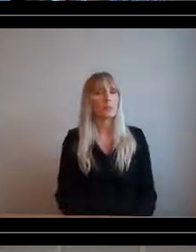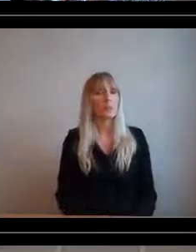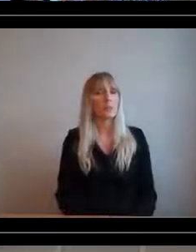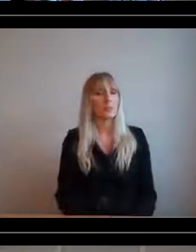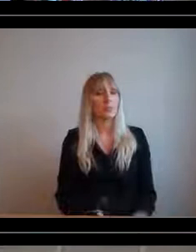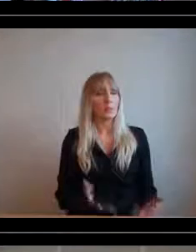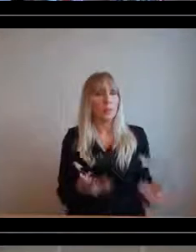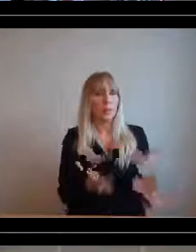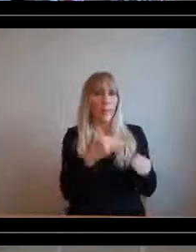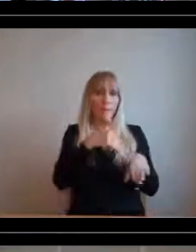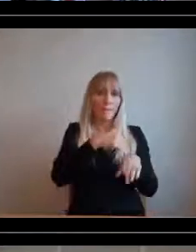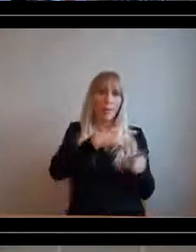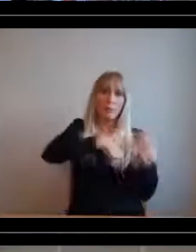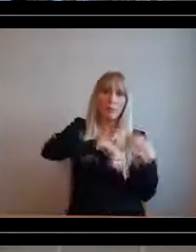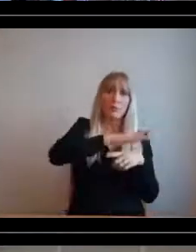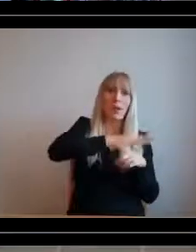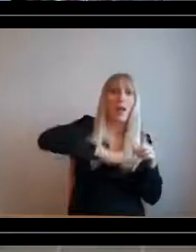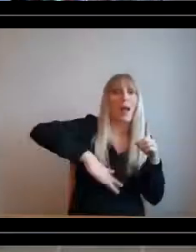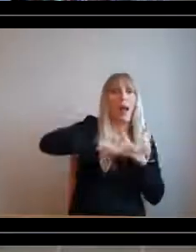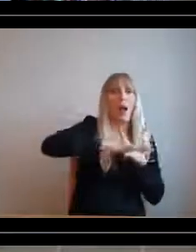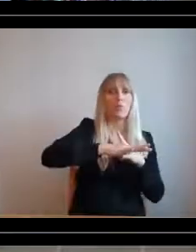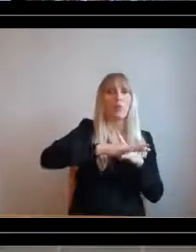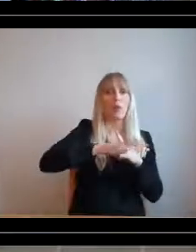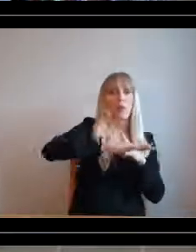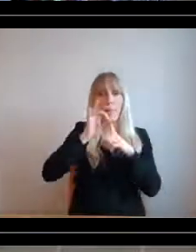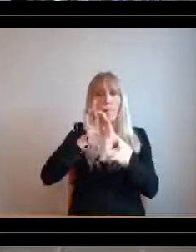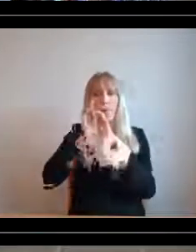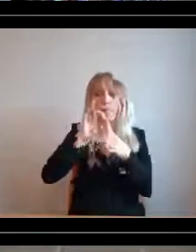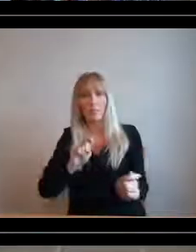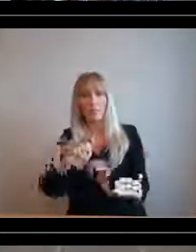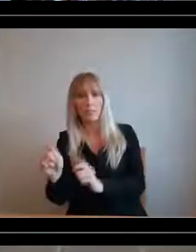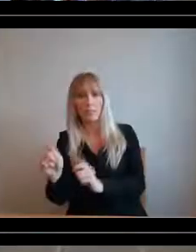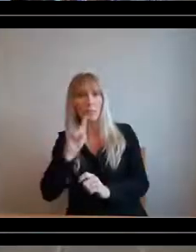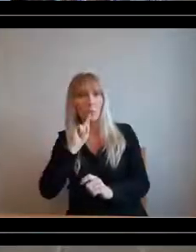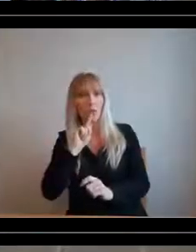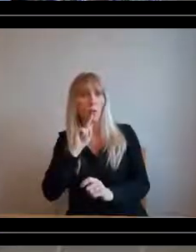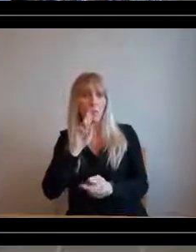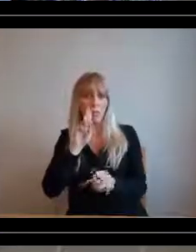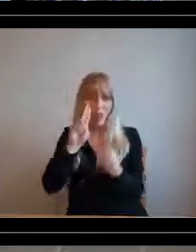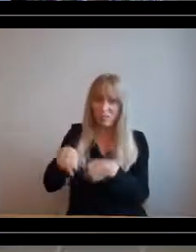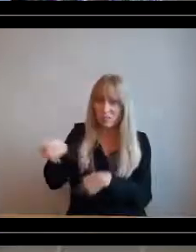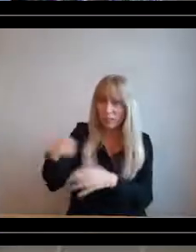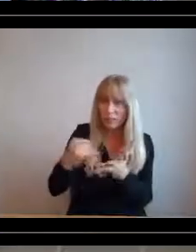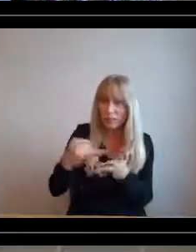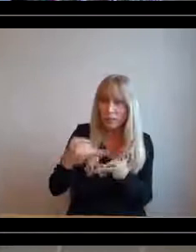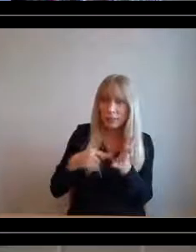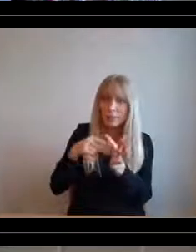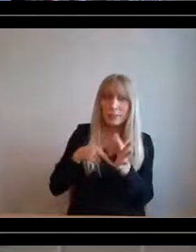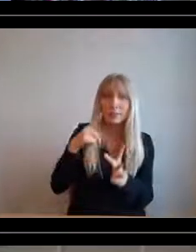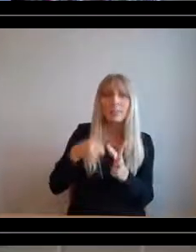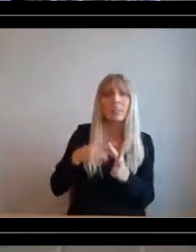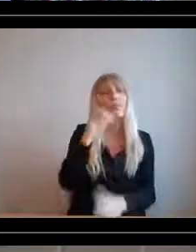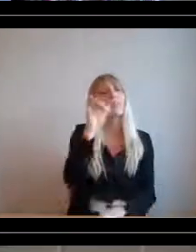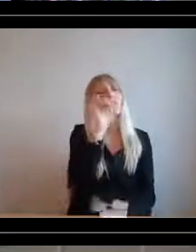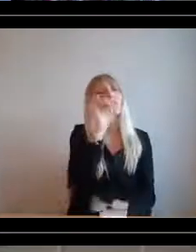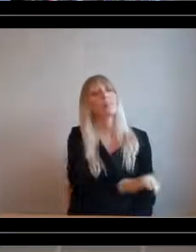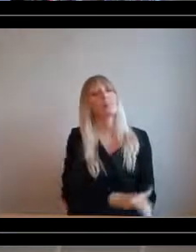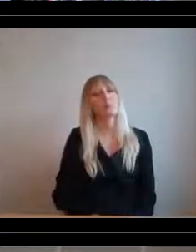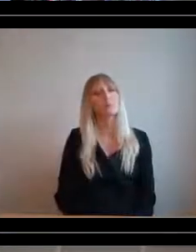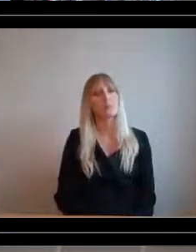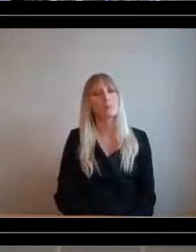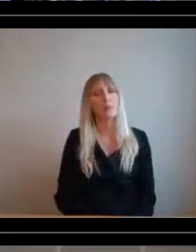mitigations and the effectiveness of the proposed refinements. Steve, is that one that you could pick up? Yeah, sure.